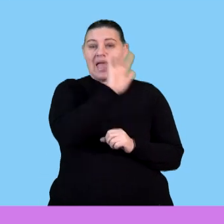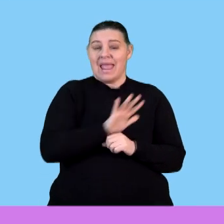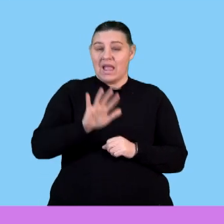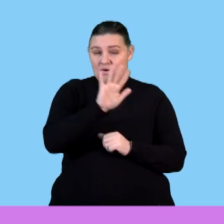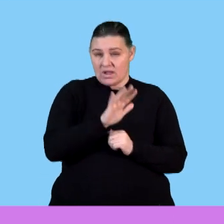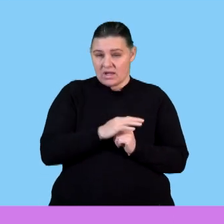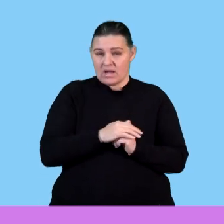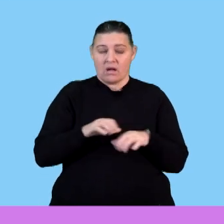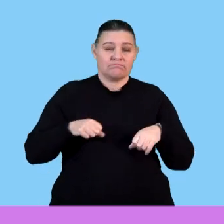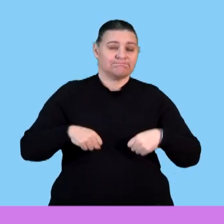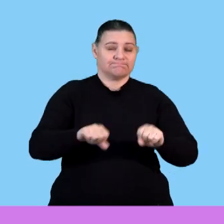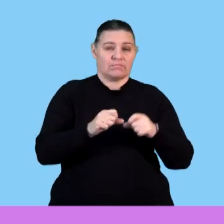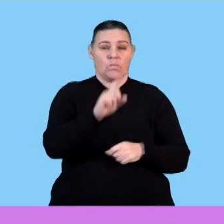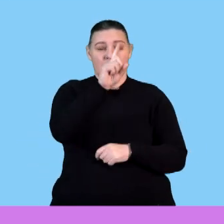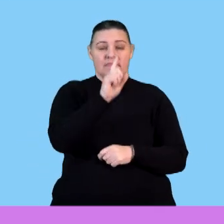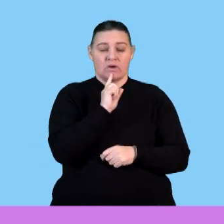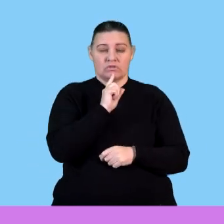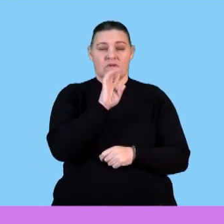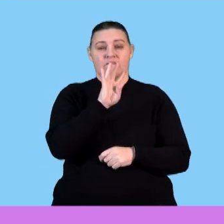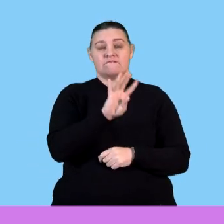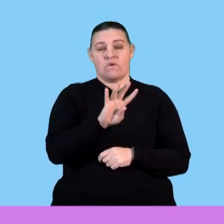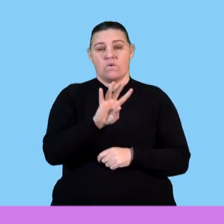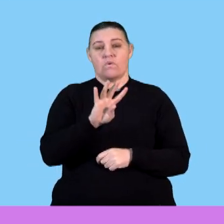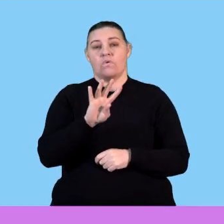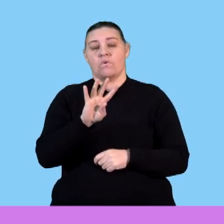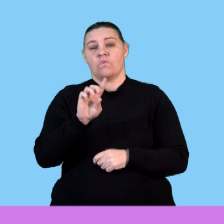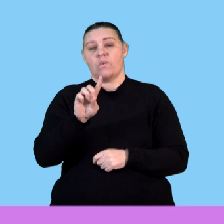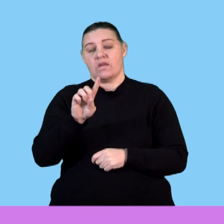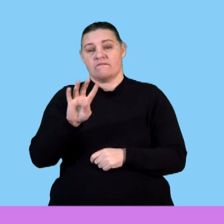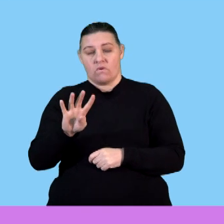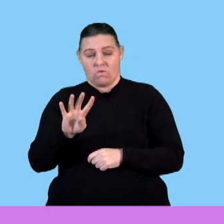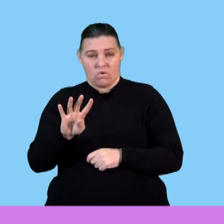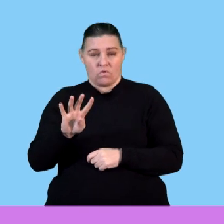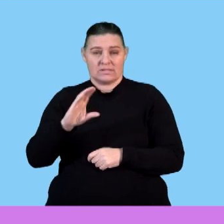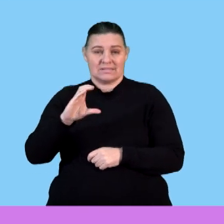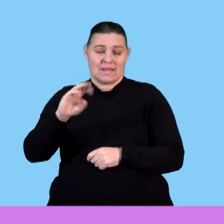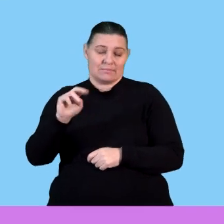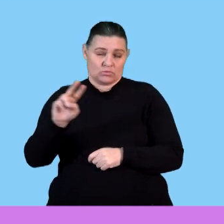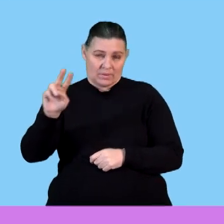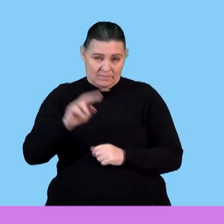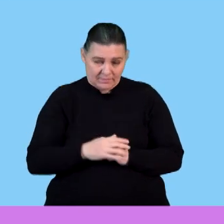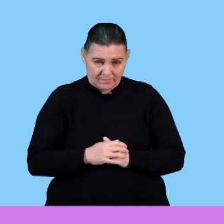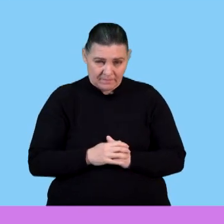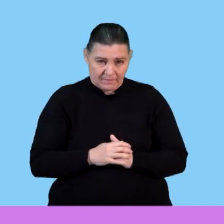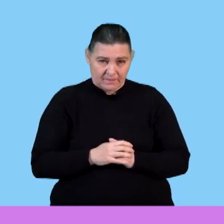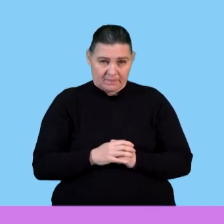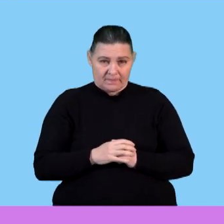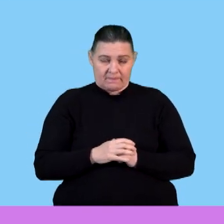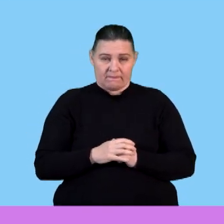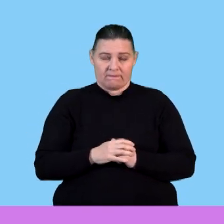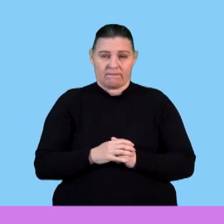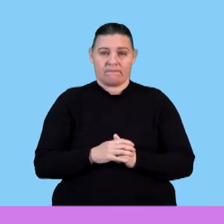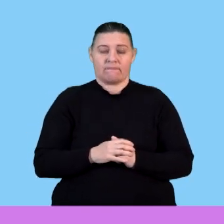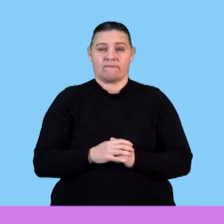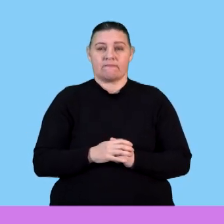The circles are all equal in size. The diagram shows the rolled out pastry in the shape of a square with some